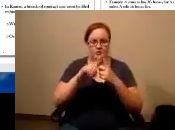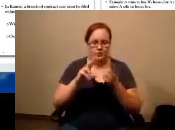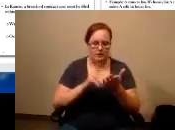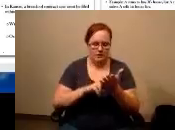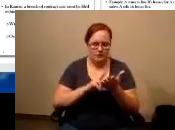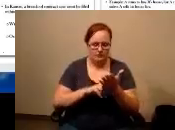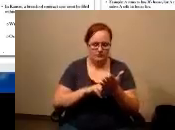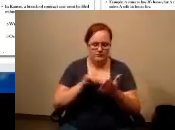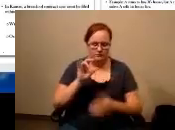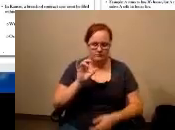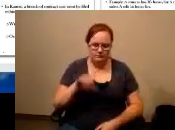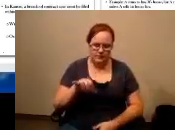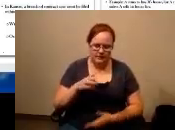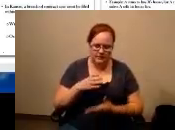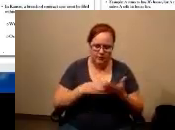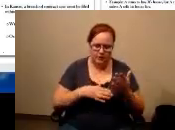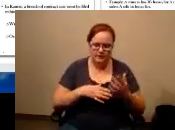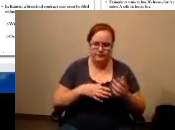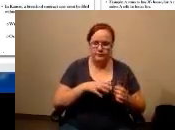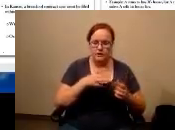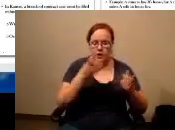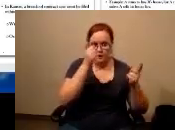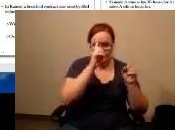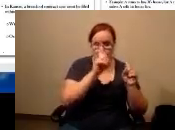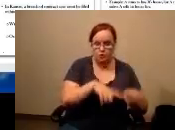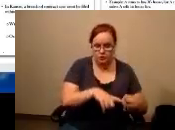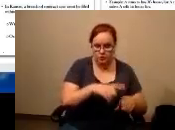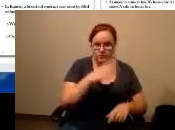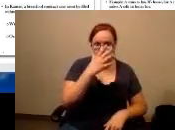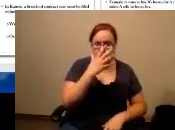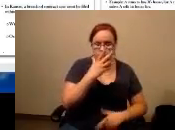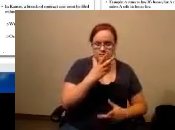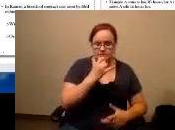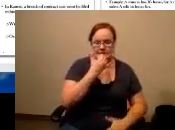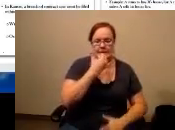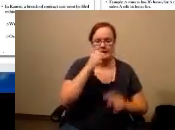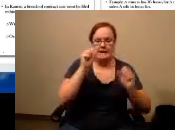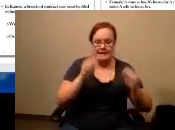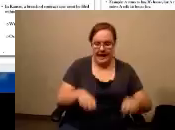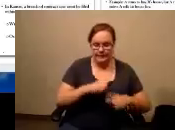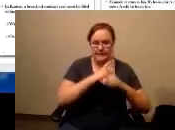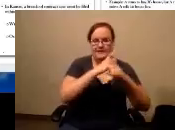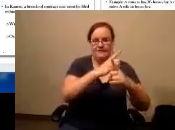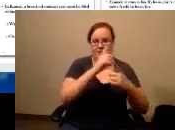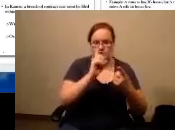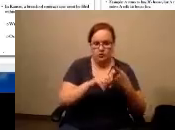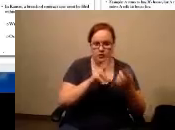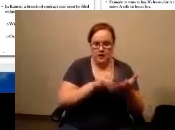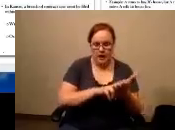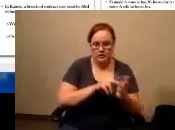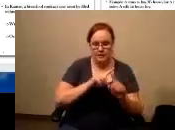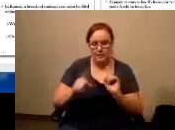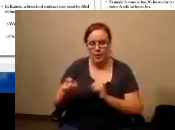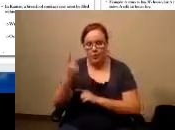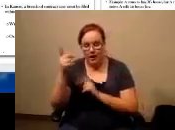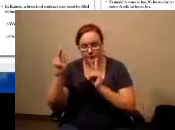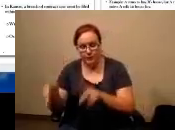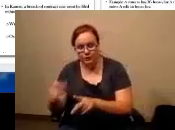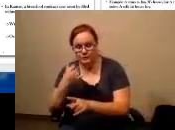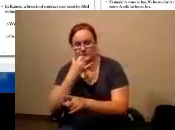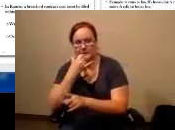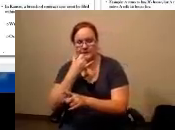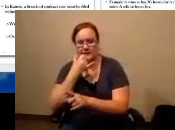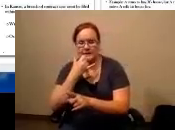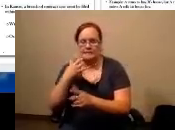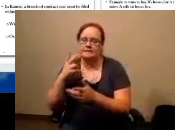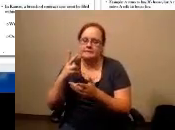the memorization part. Mutual mistake can be a defense to a contract. But because only one party was mistaken, the court said the contract